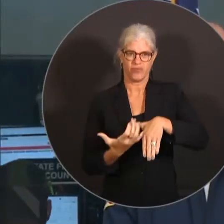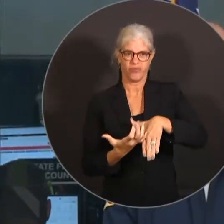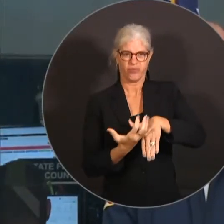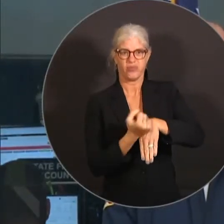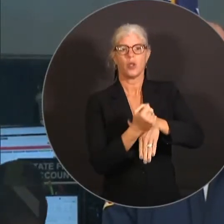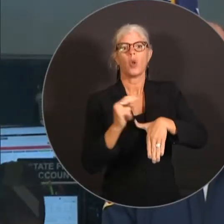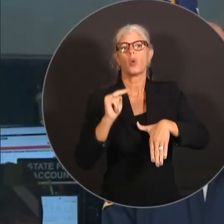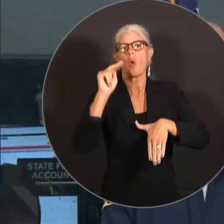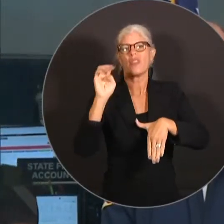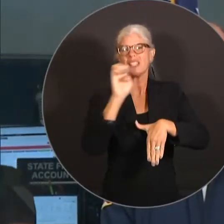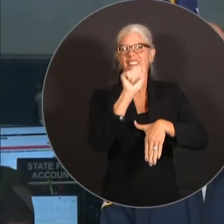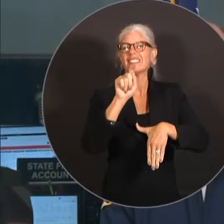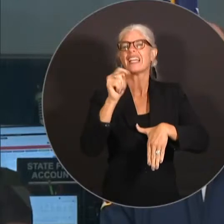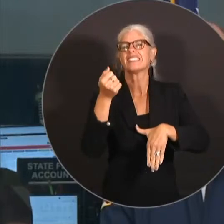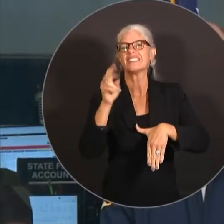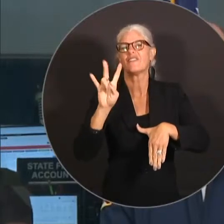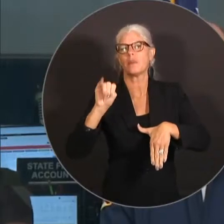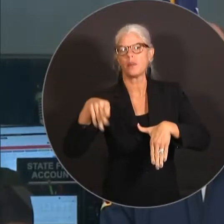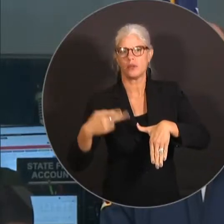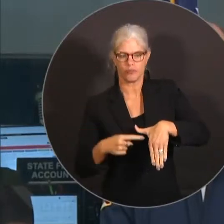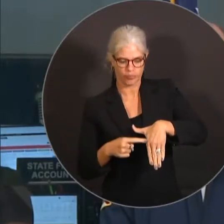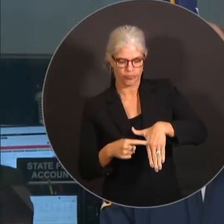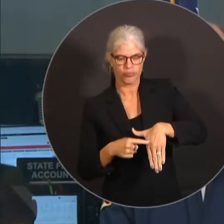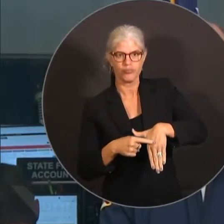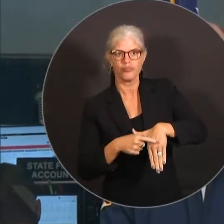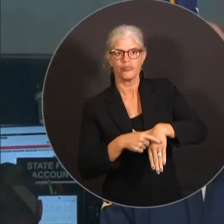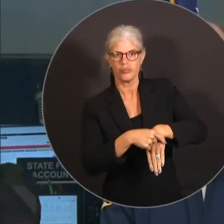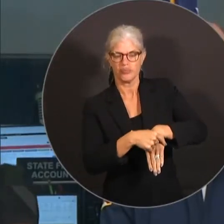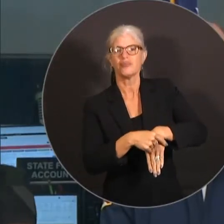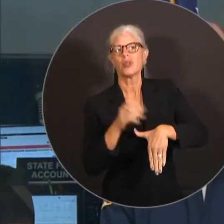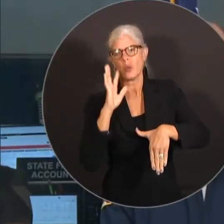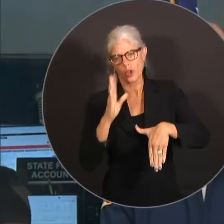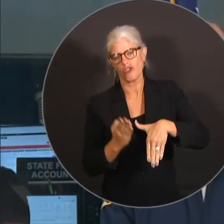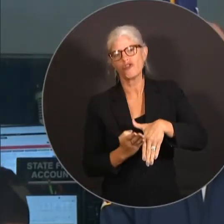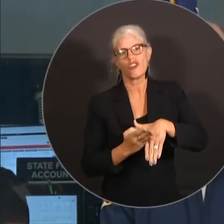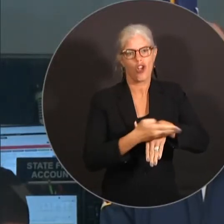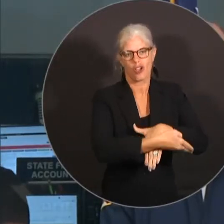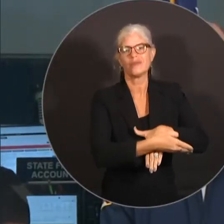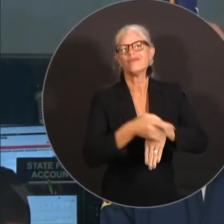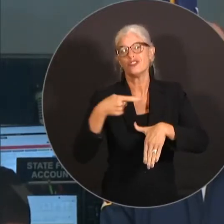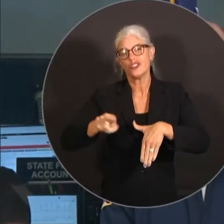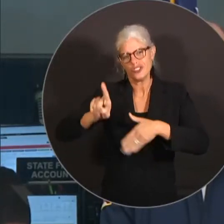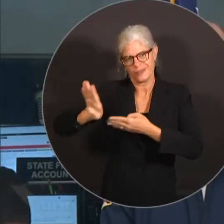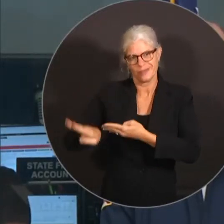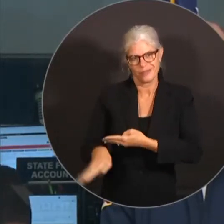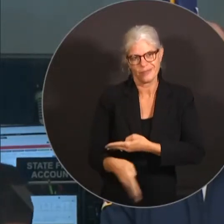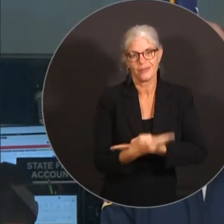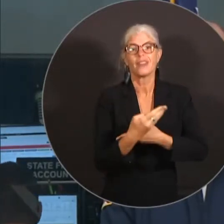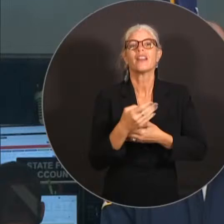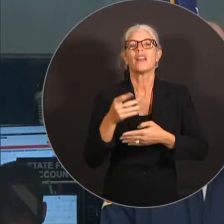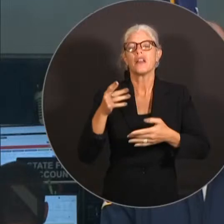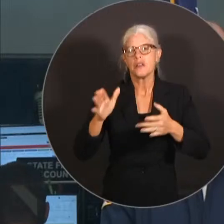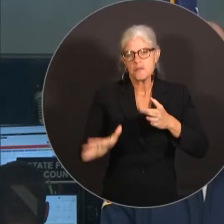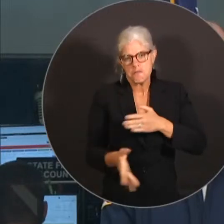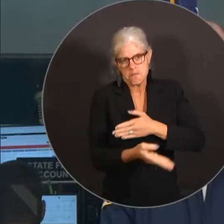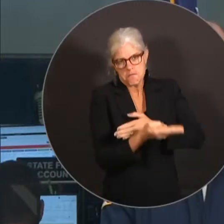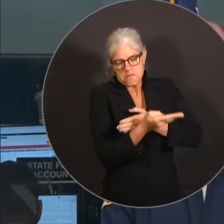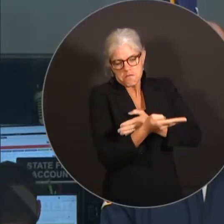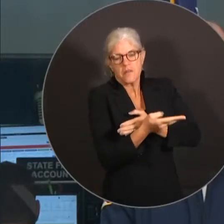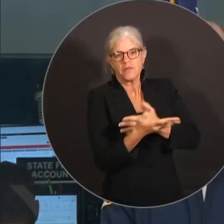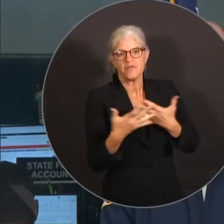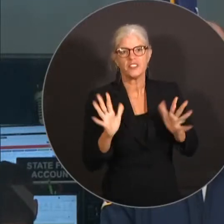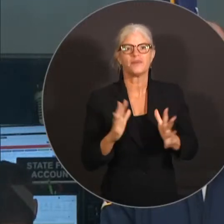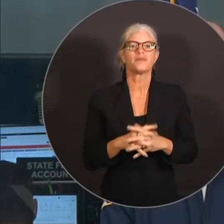per hour, and it will continue to move across central Florida throughout the night and into the early morning hours. We